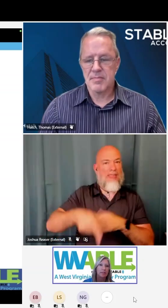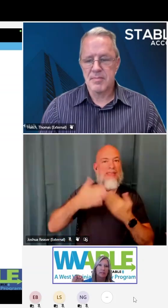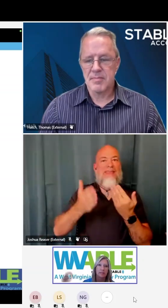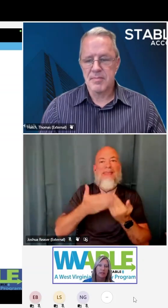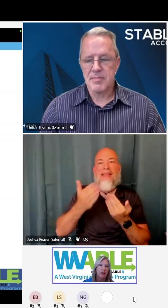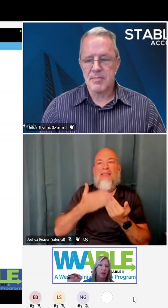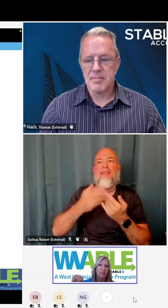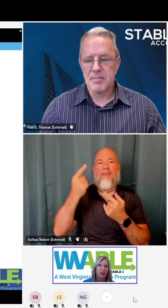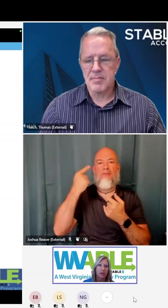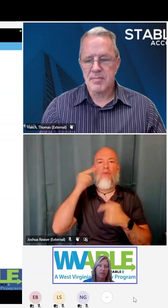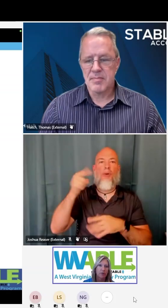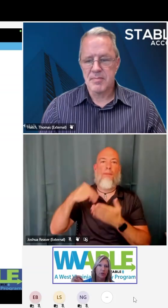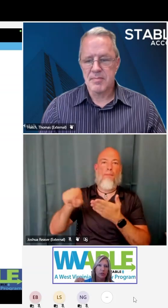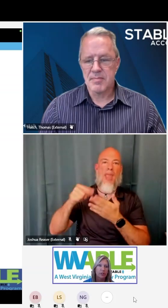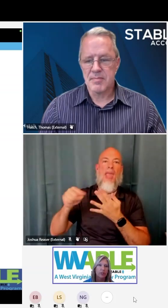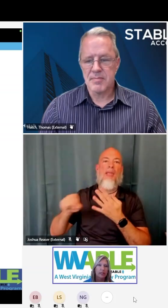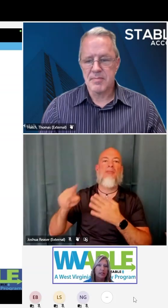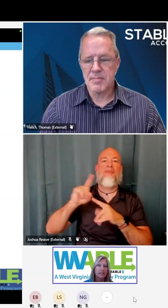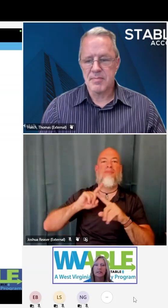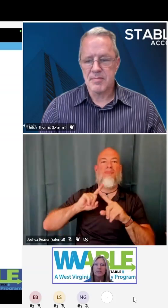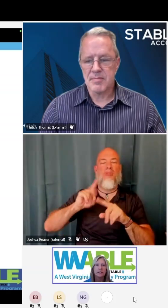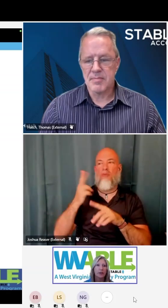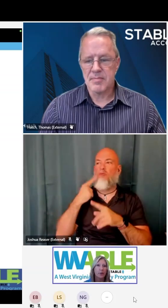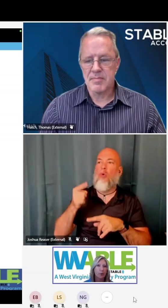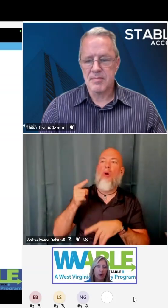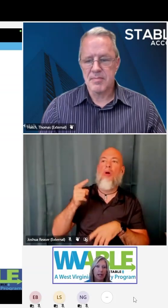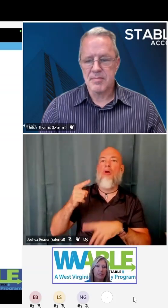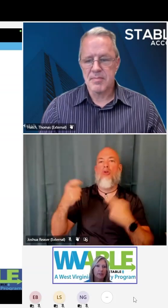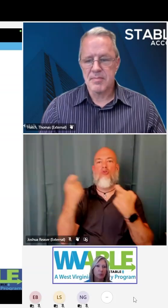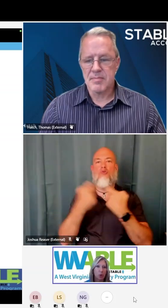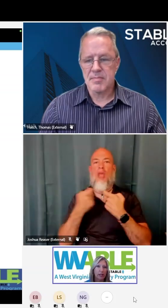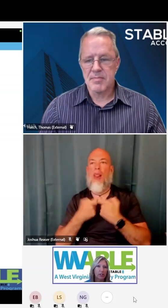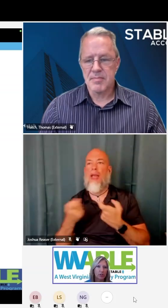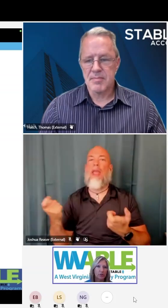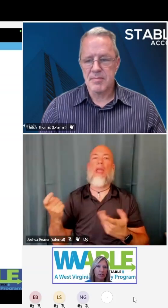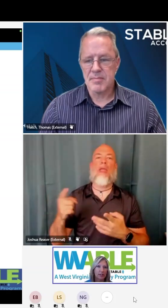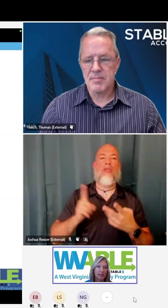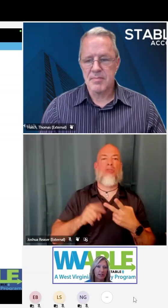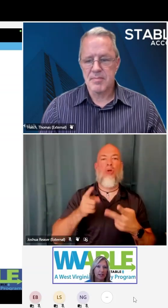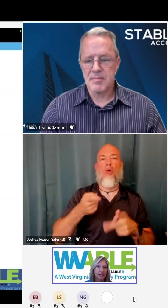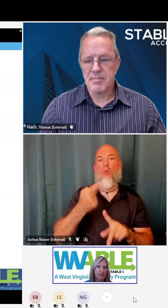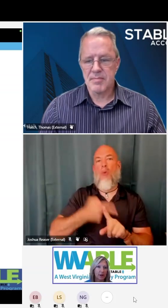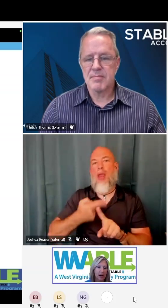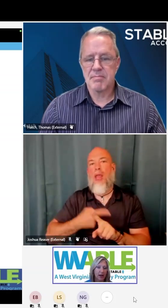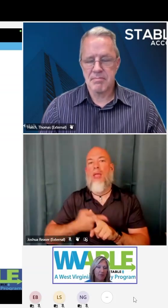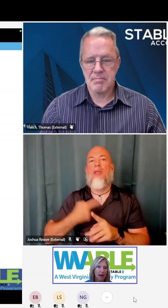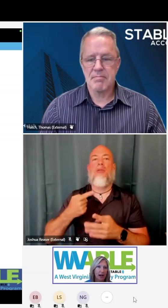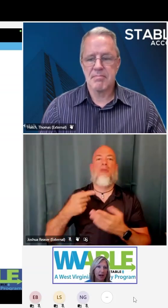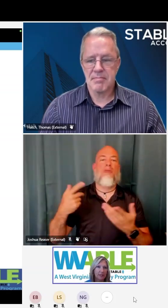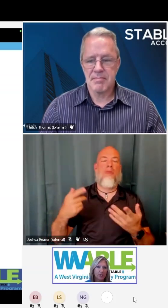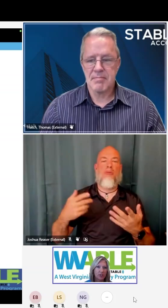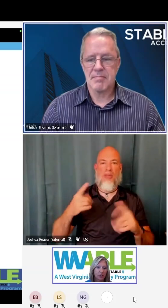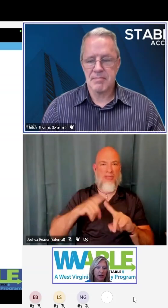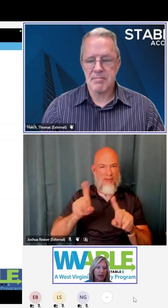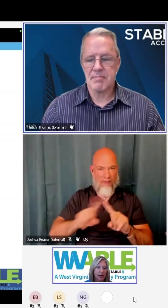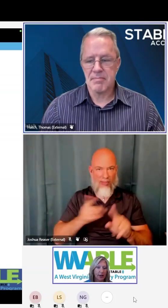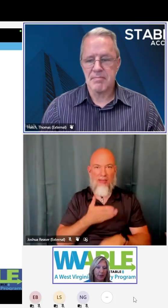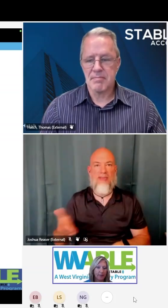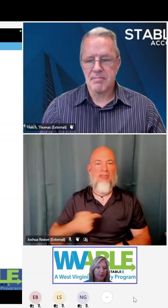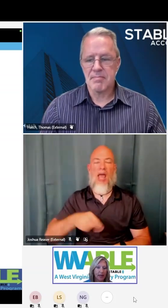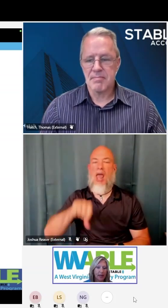issue payments to cover their utilities, their rent, their mortgage, those kinds of things. So I love that